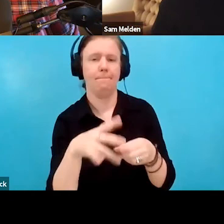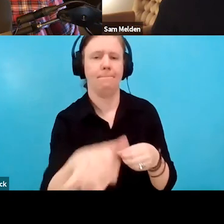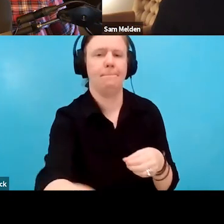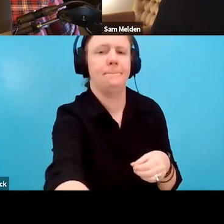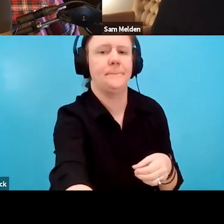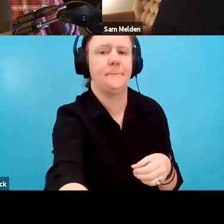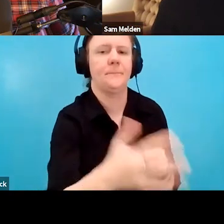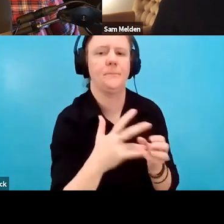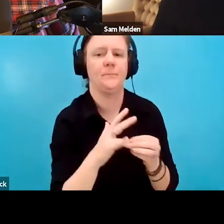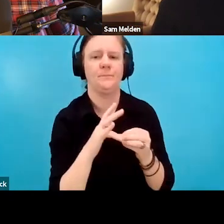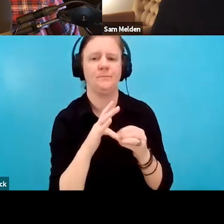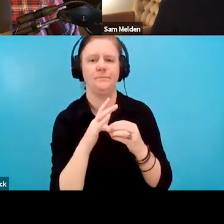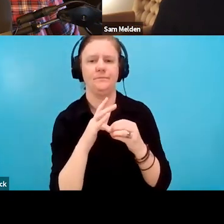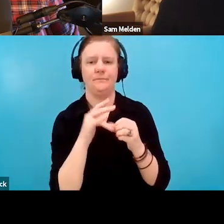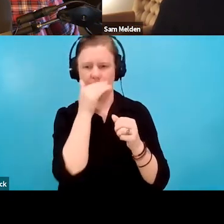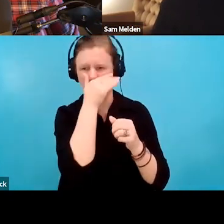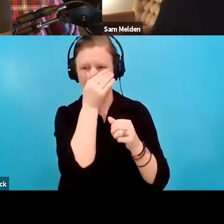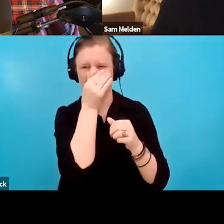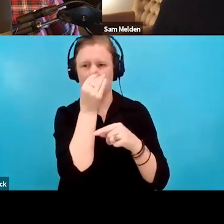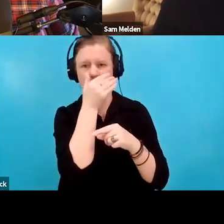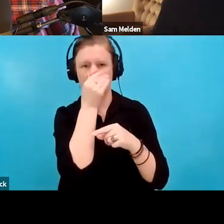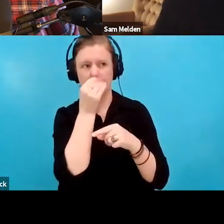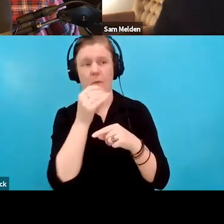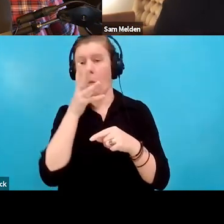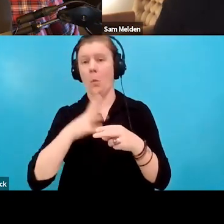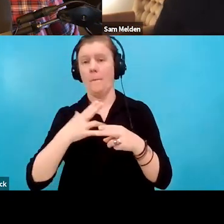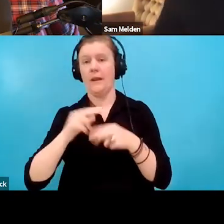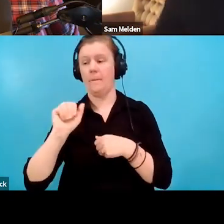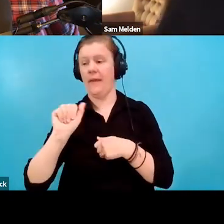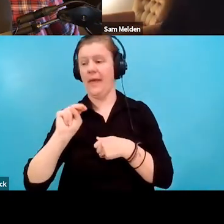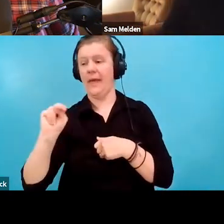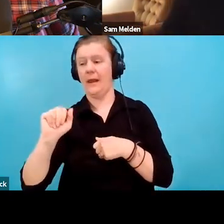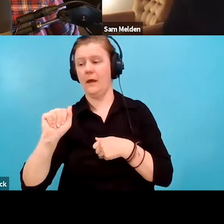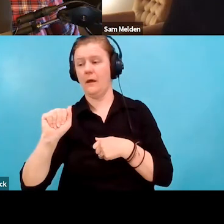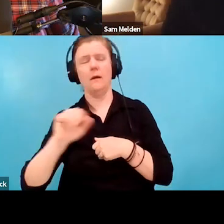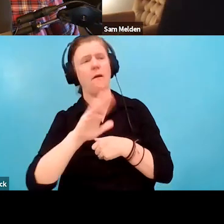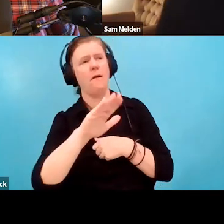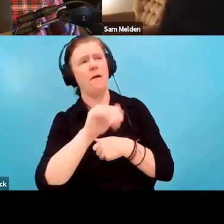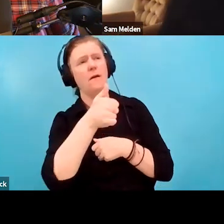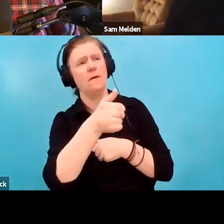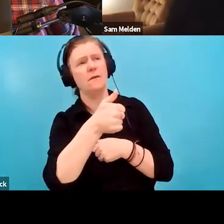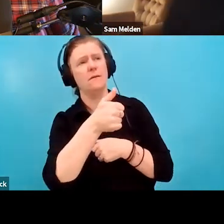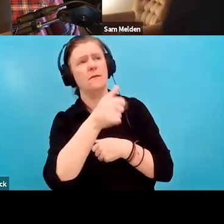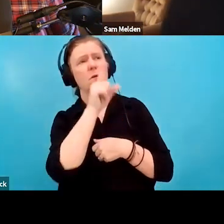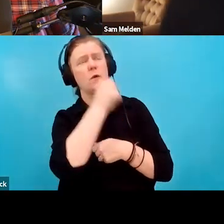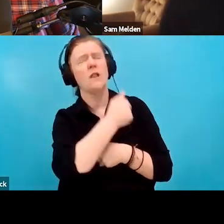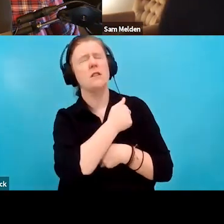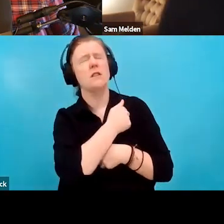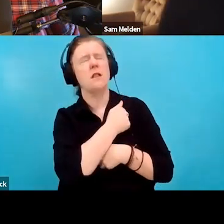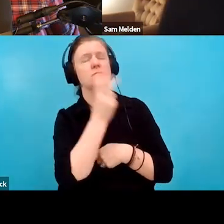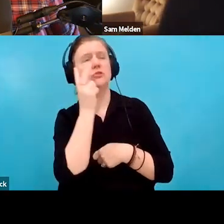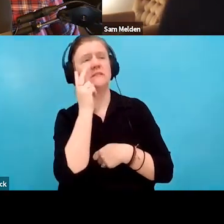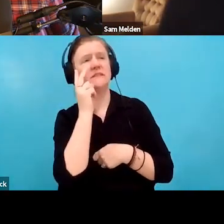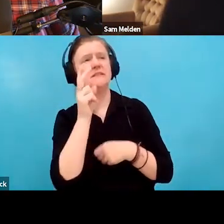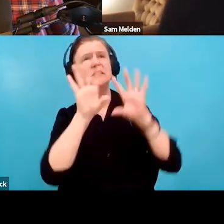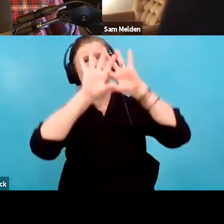say. And it said, it's from Anna. And she said, hi, it would be so great to get an overview how it